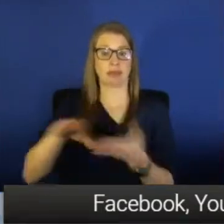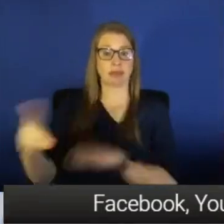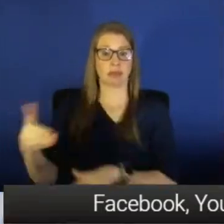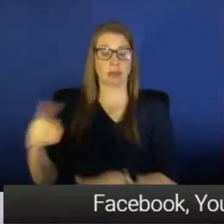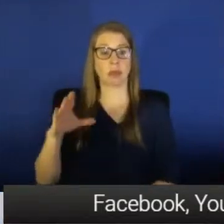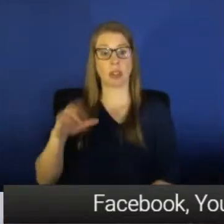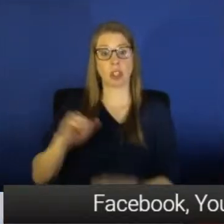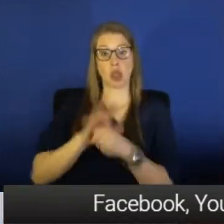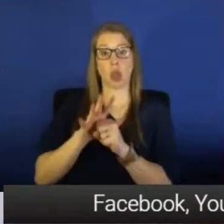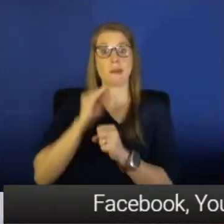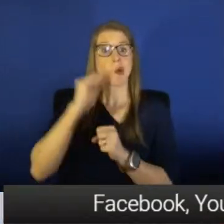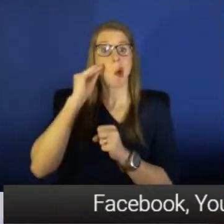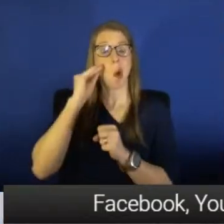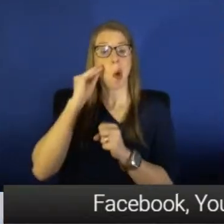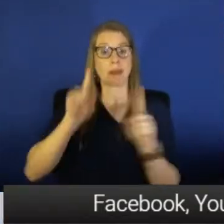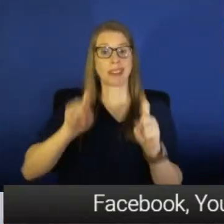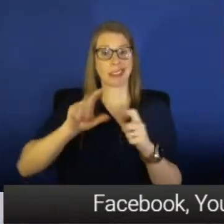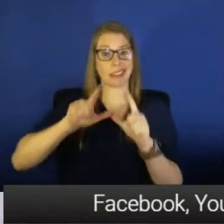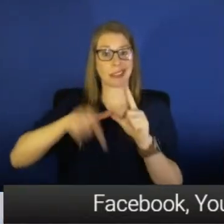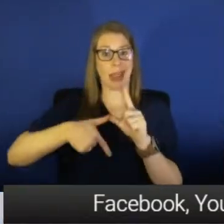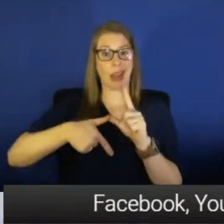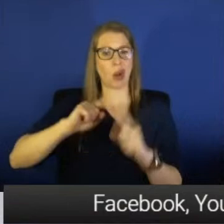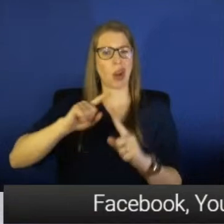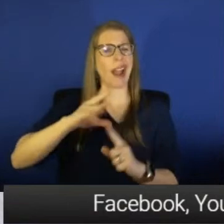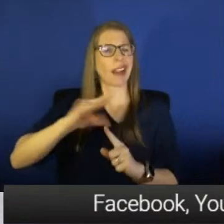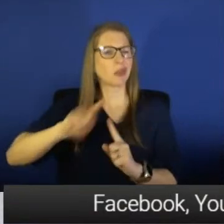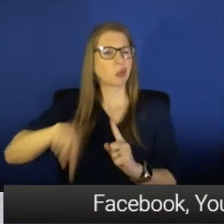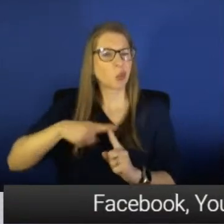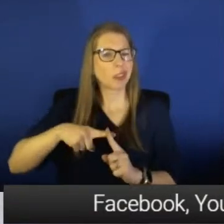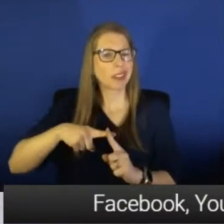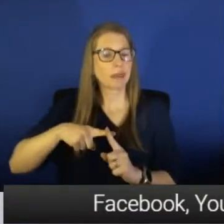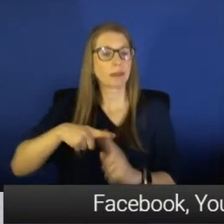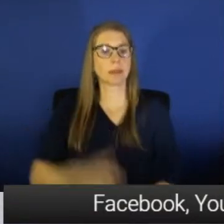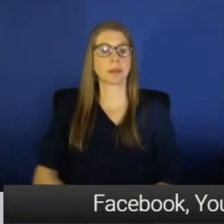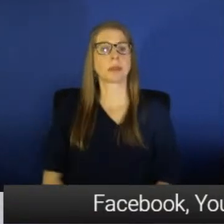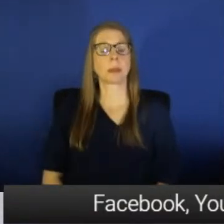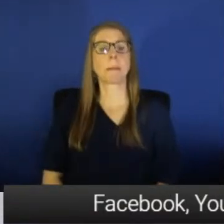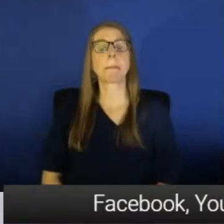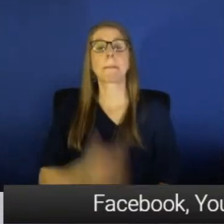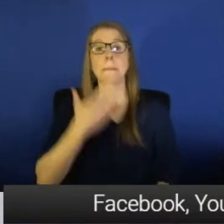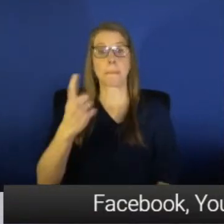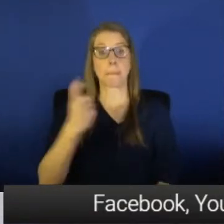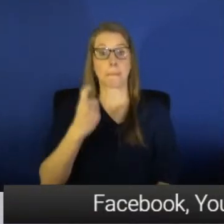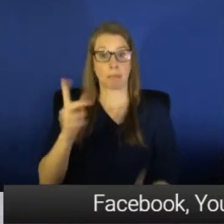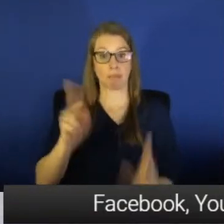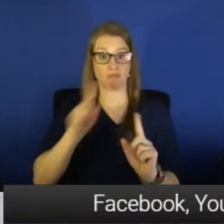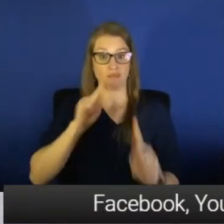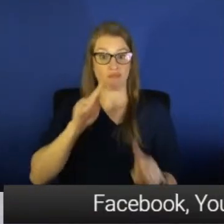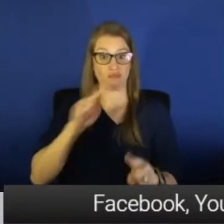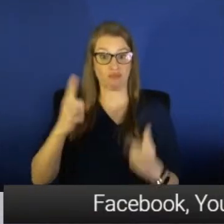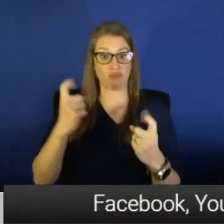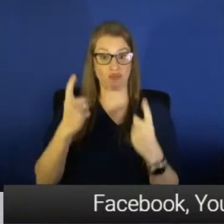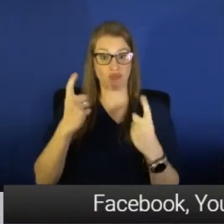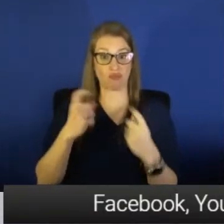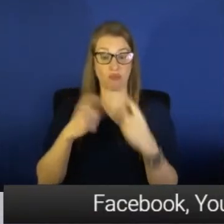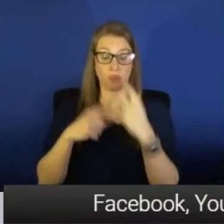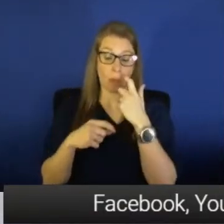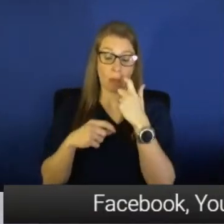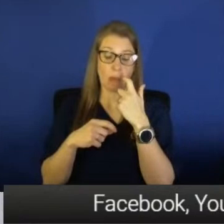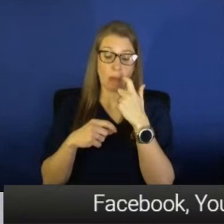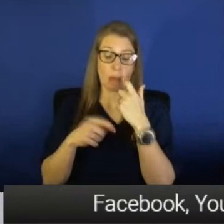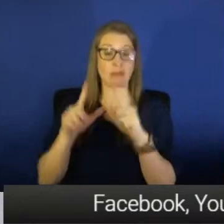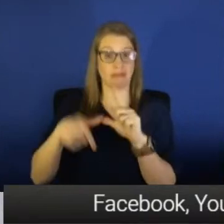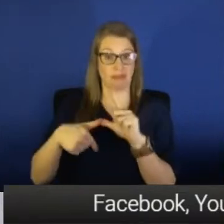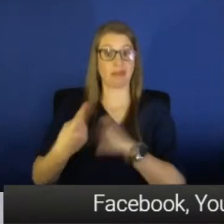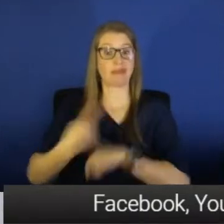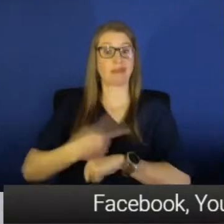they expire, and when? Yeah. So another good question, because we know a lot of people have been ordering tests. There are expiration dates on this.